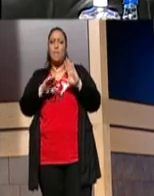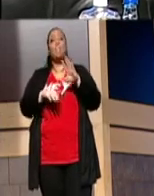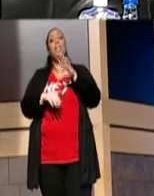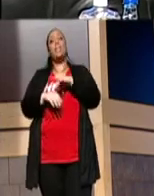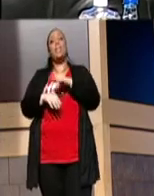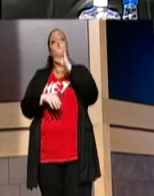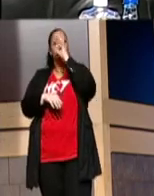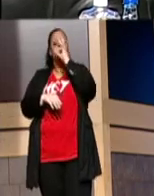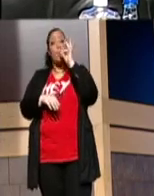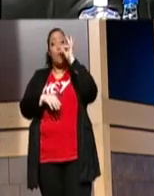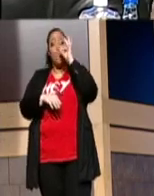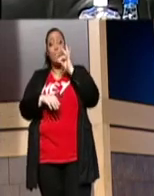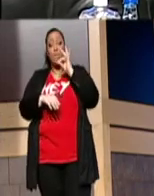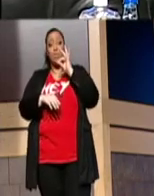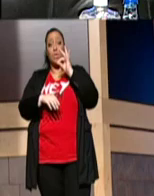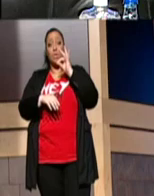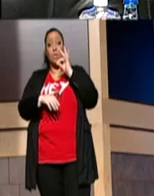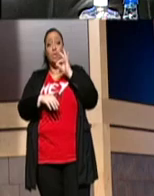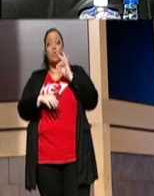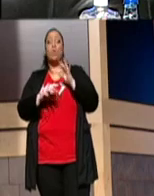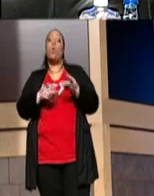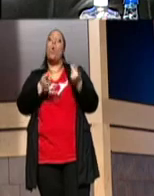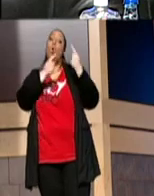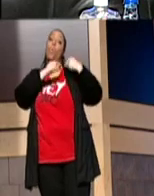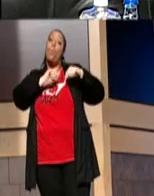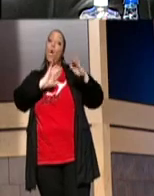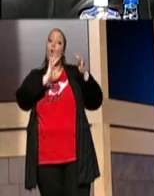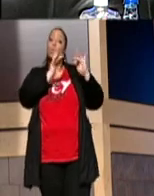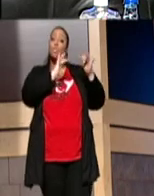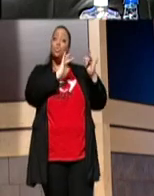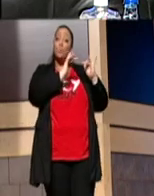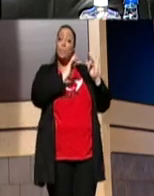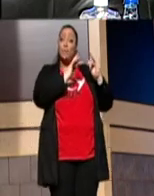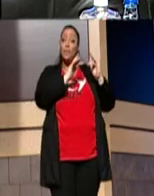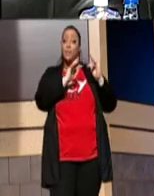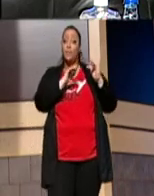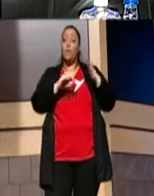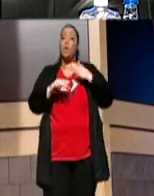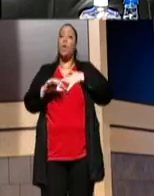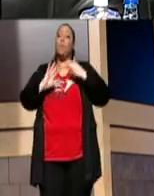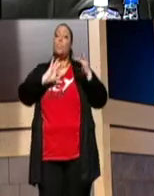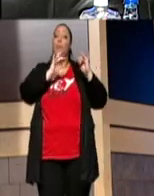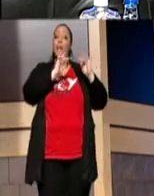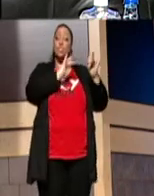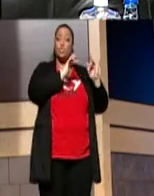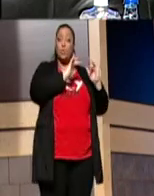with us on streaming. Let me tell you, my streaming, my